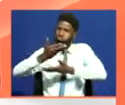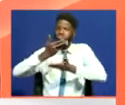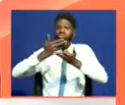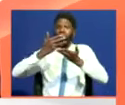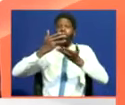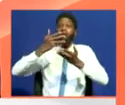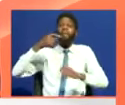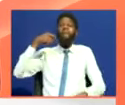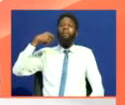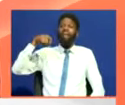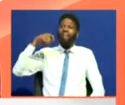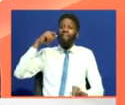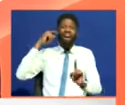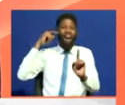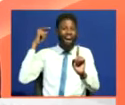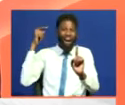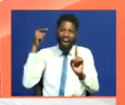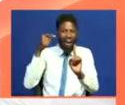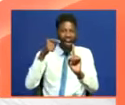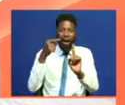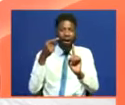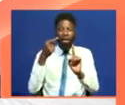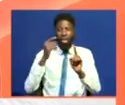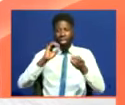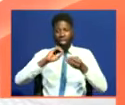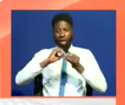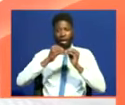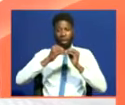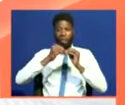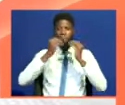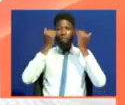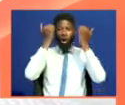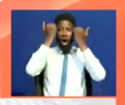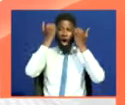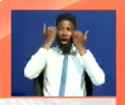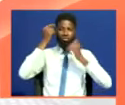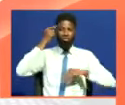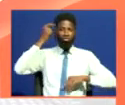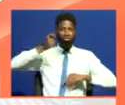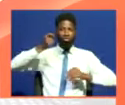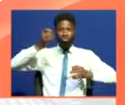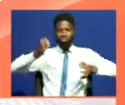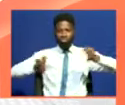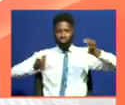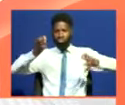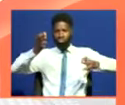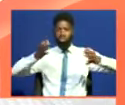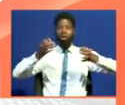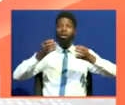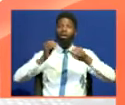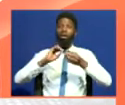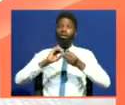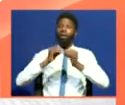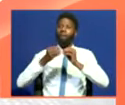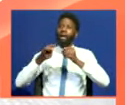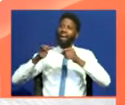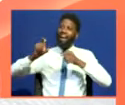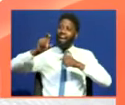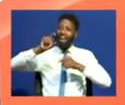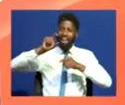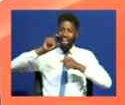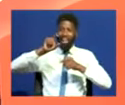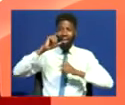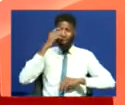judges. An increase of the number of judges is just showing you the amount of cases that are coming in through the court system, the judicial